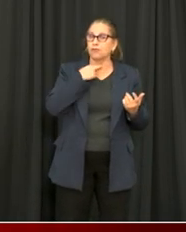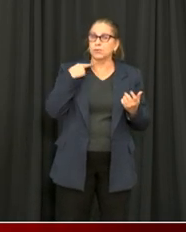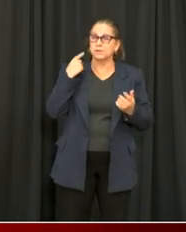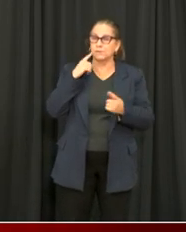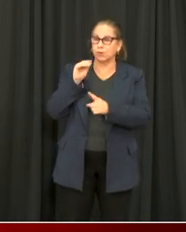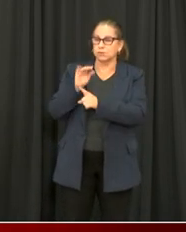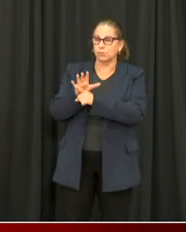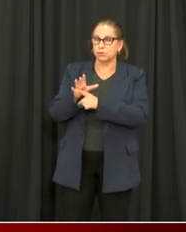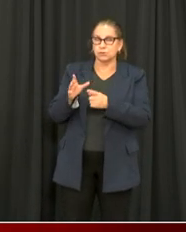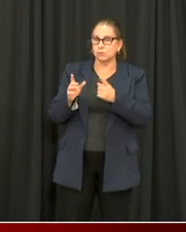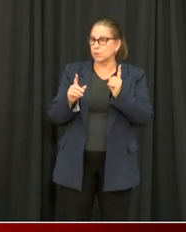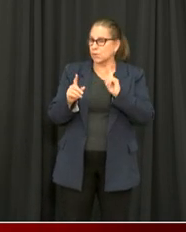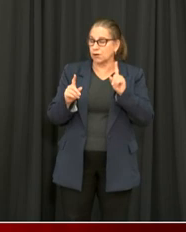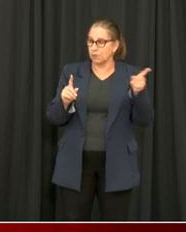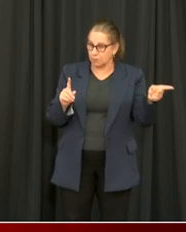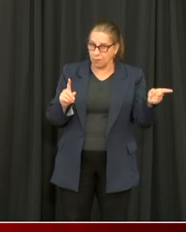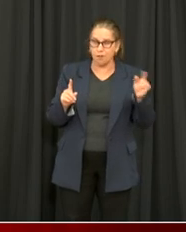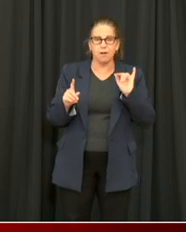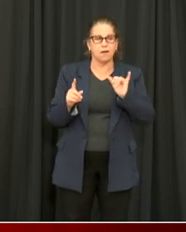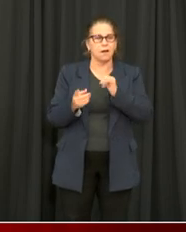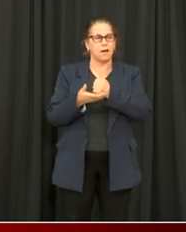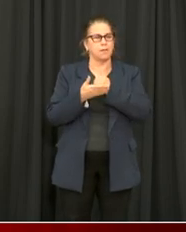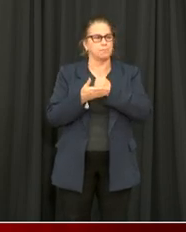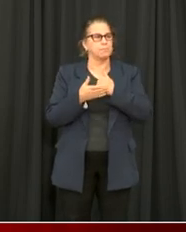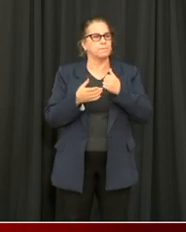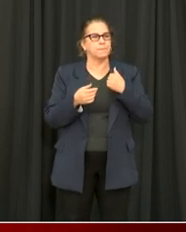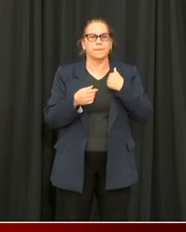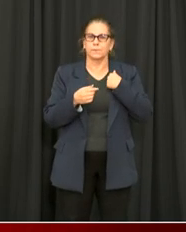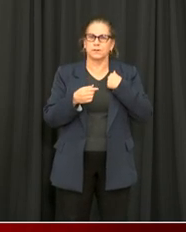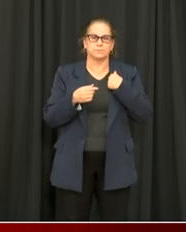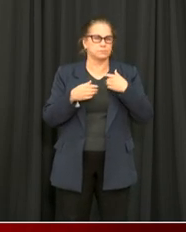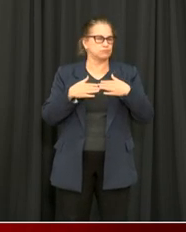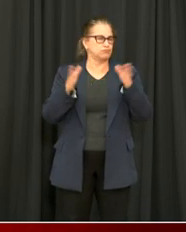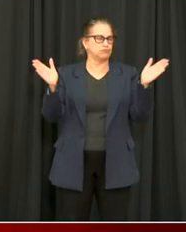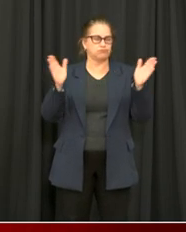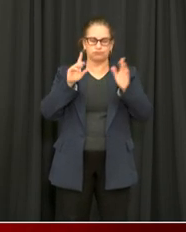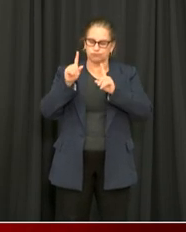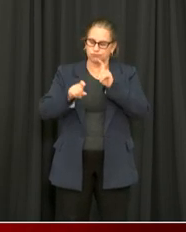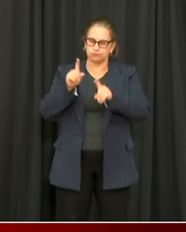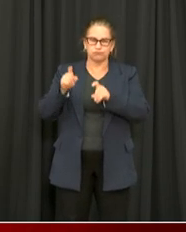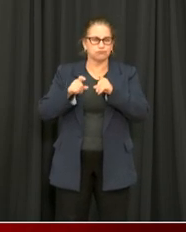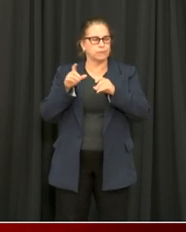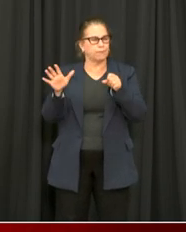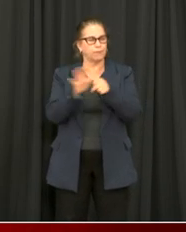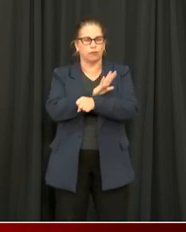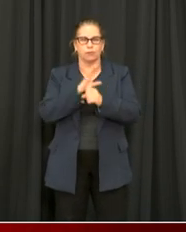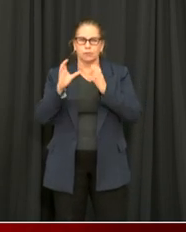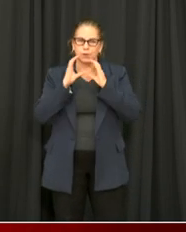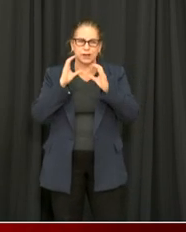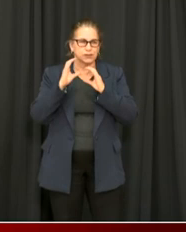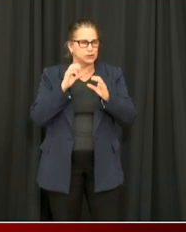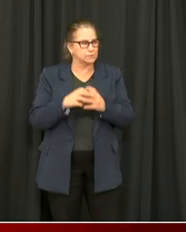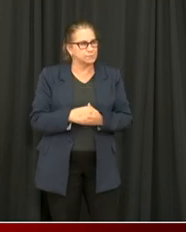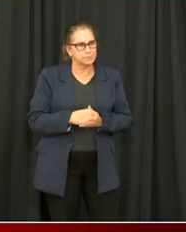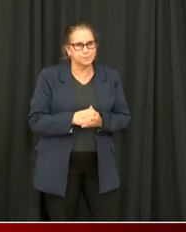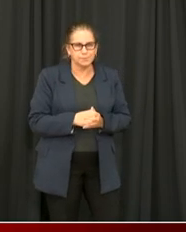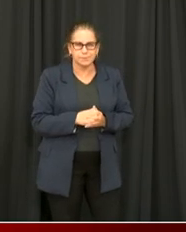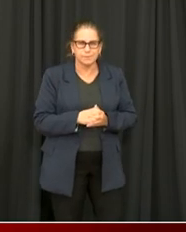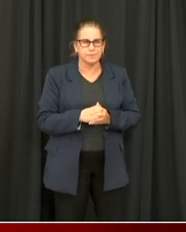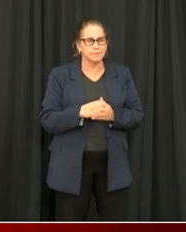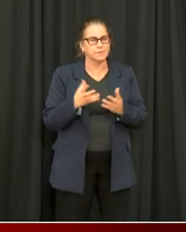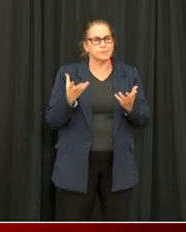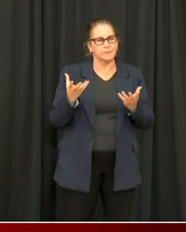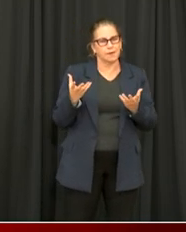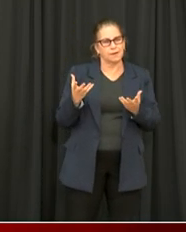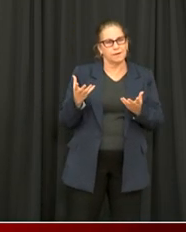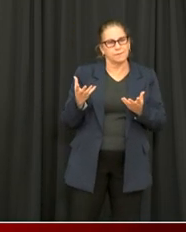communicated publicly and will continue to communicate publicly is that these First Amendment demonstrations are mass gatherings, and